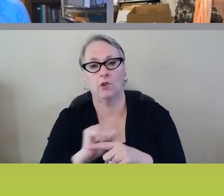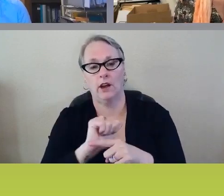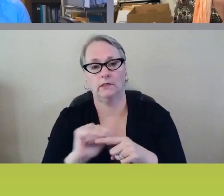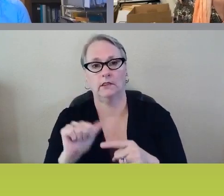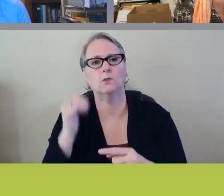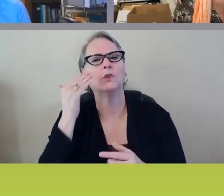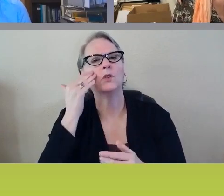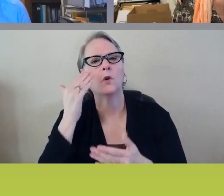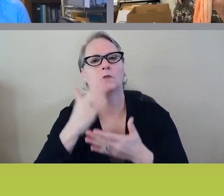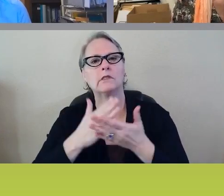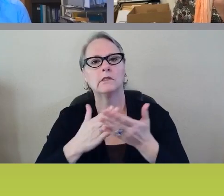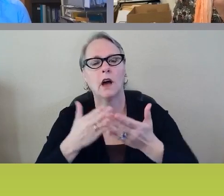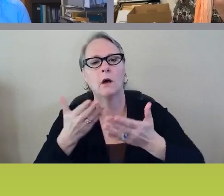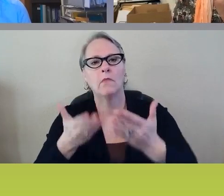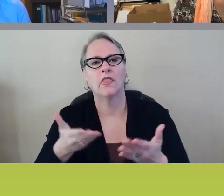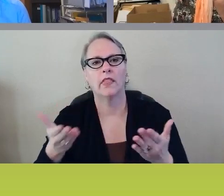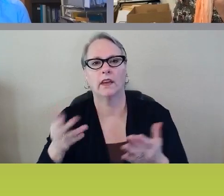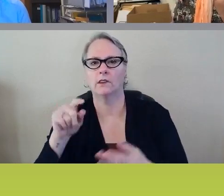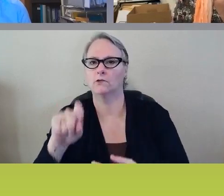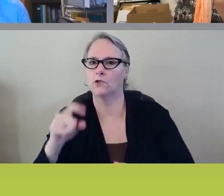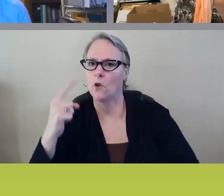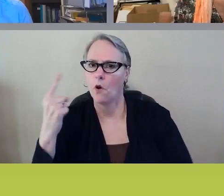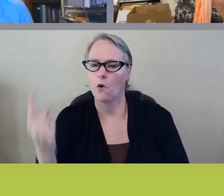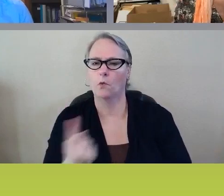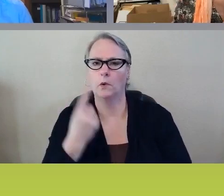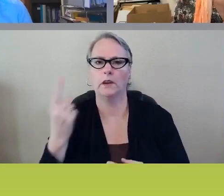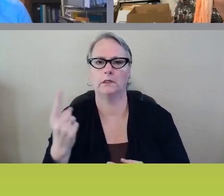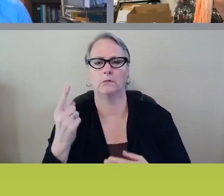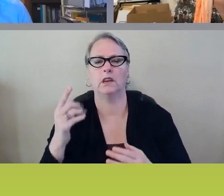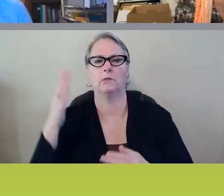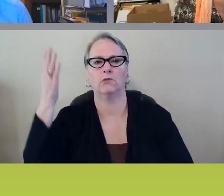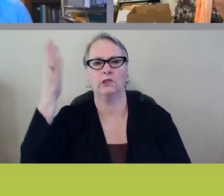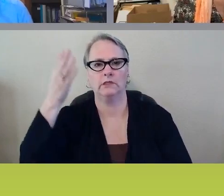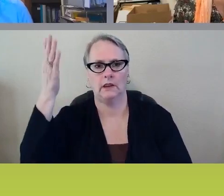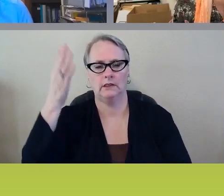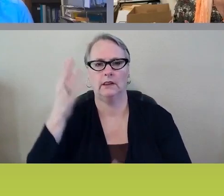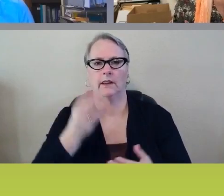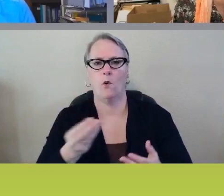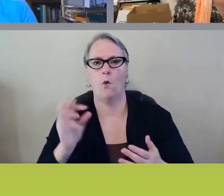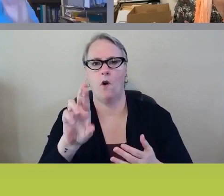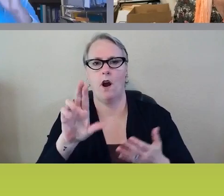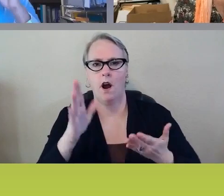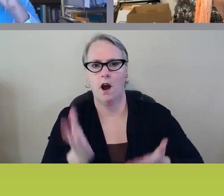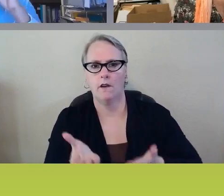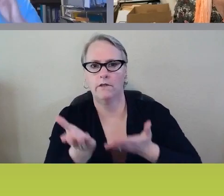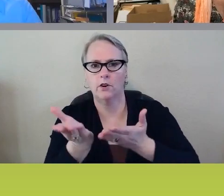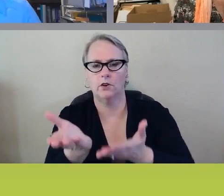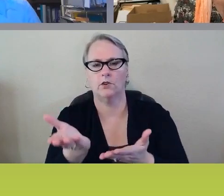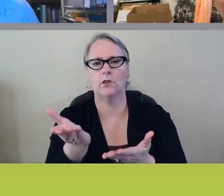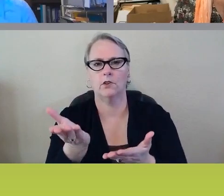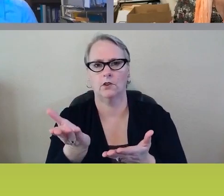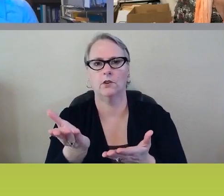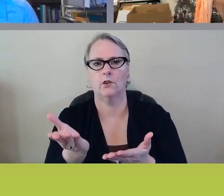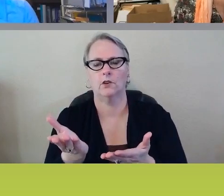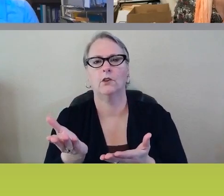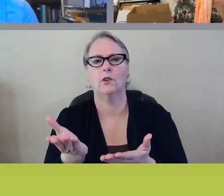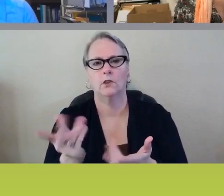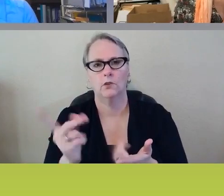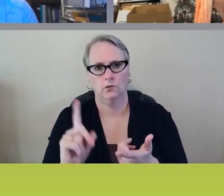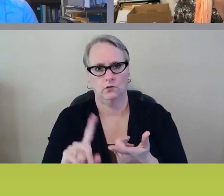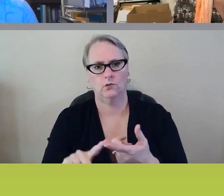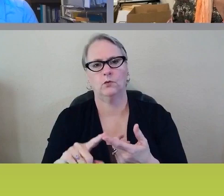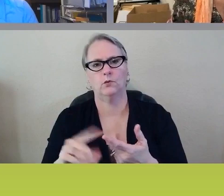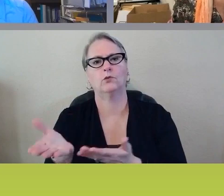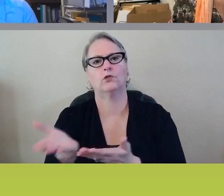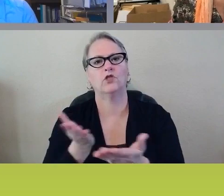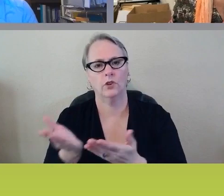that should be always presented and offered to serve the different